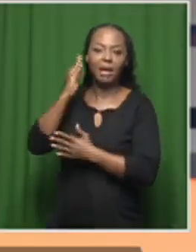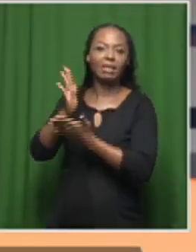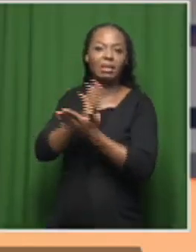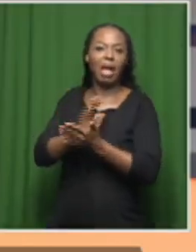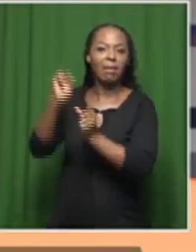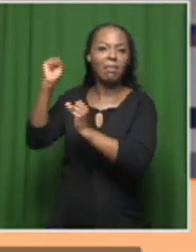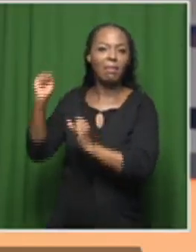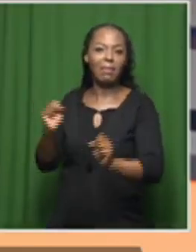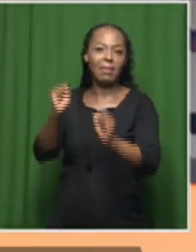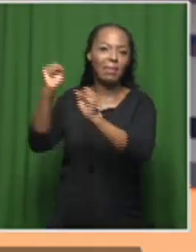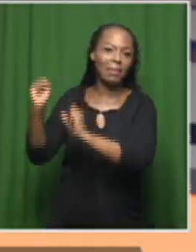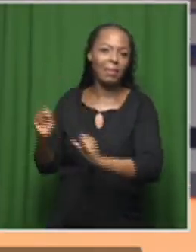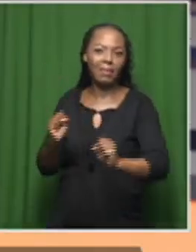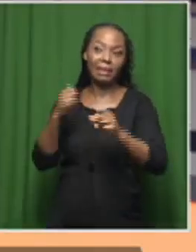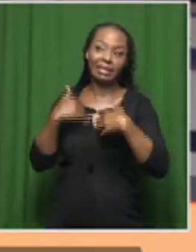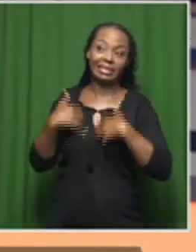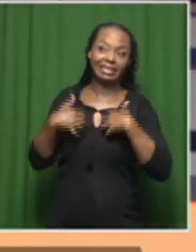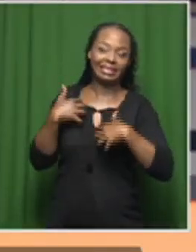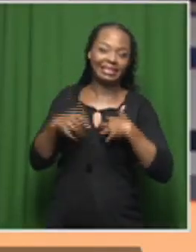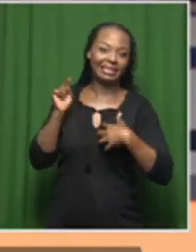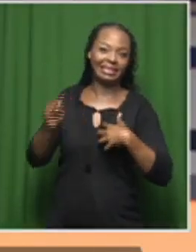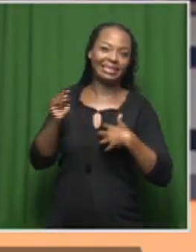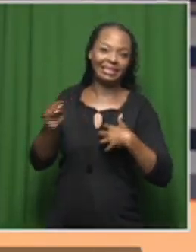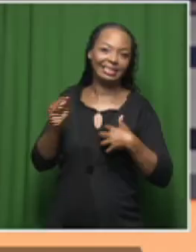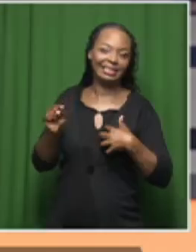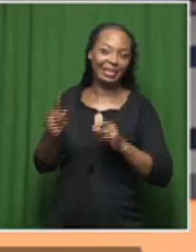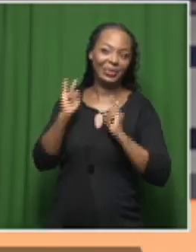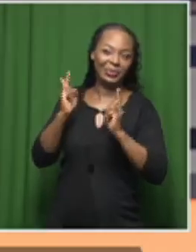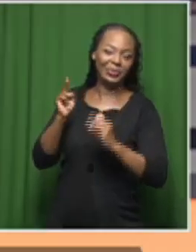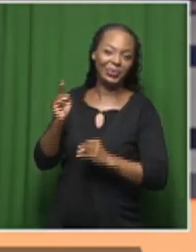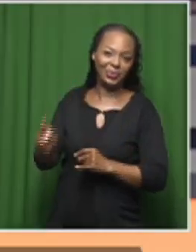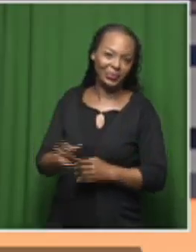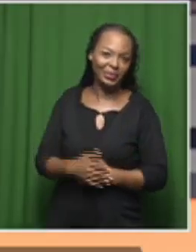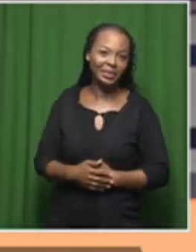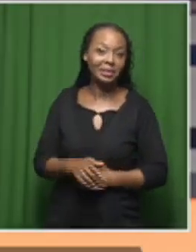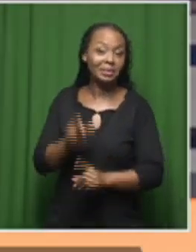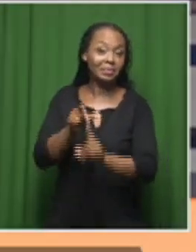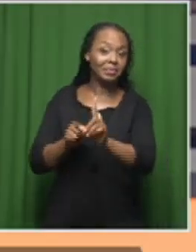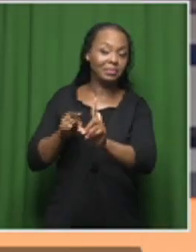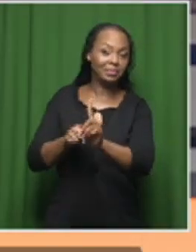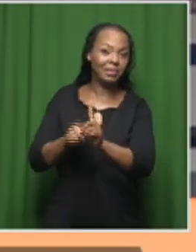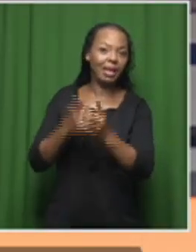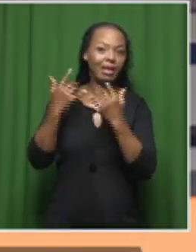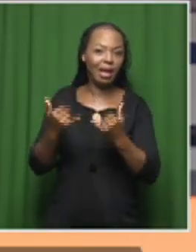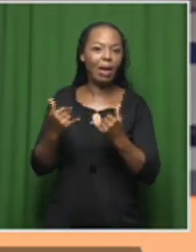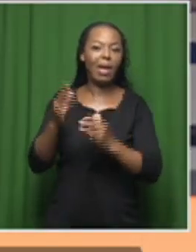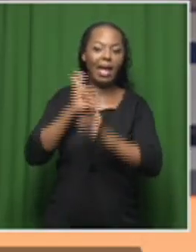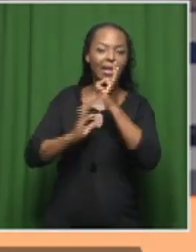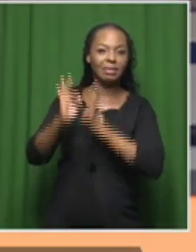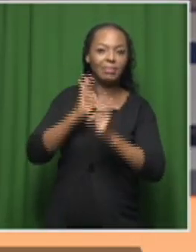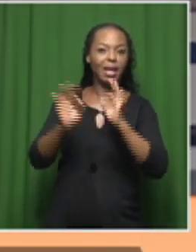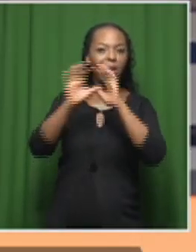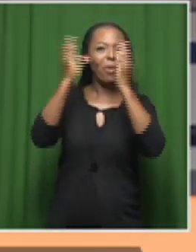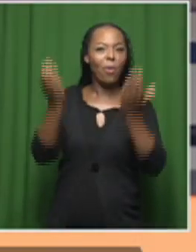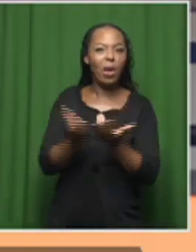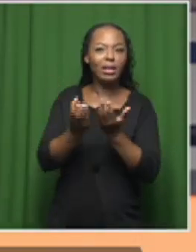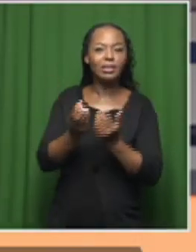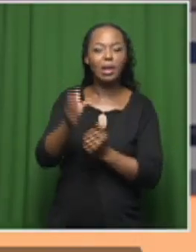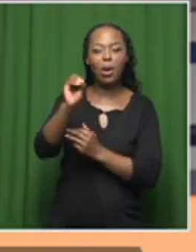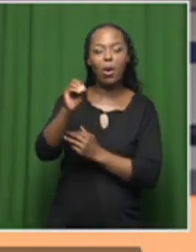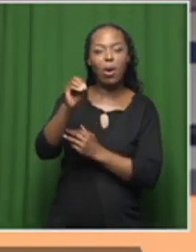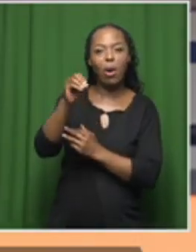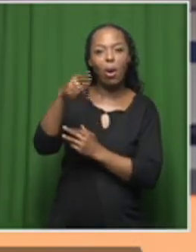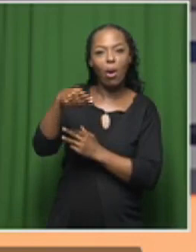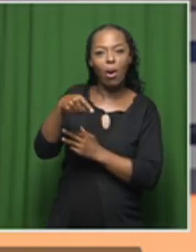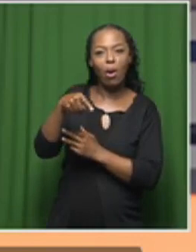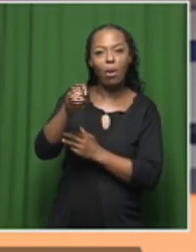certainly can't wait for more. But Sharmini Brookes this morning, I'm just joining us and exploring the world of opera. Of course, diving into the magic of Verdi's